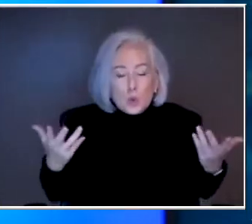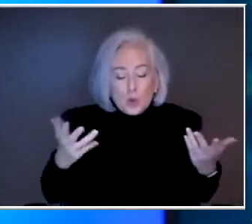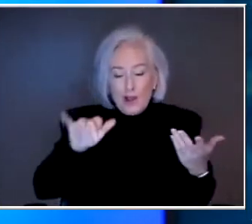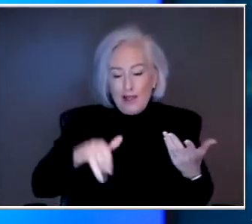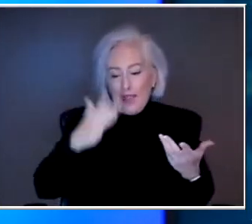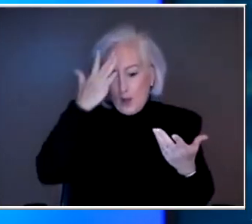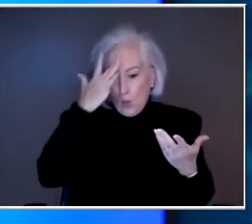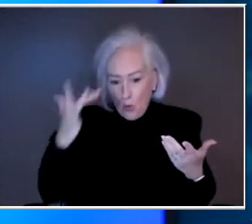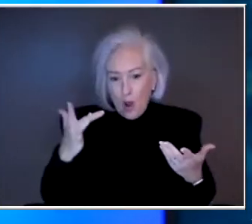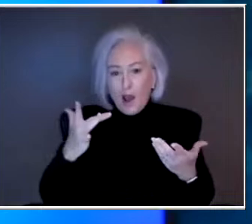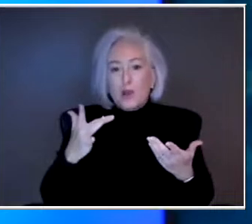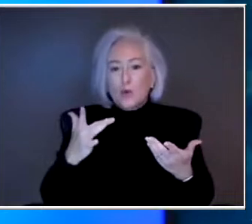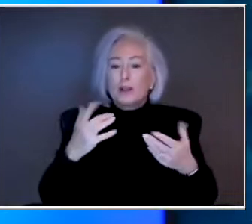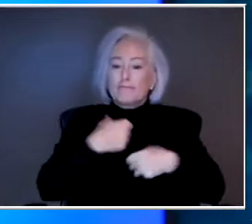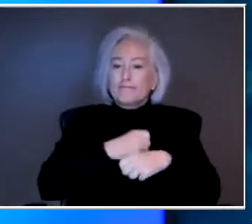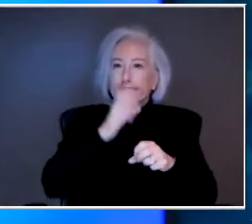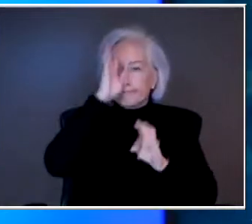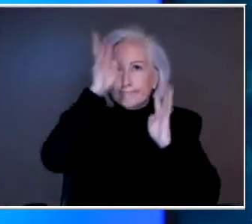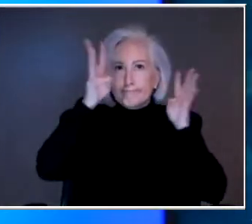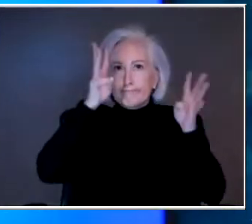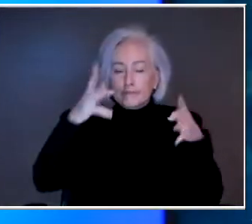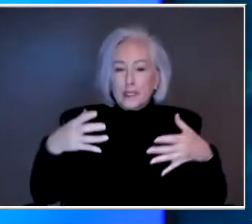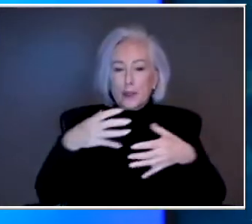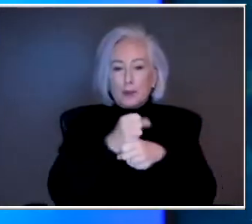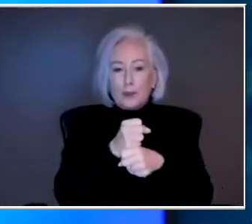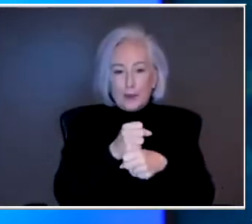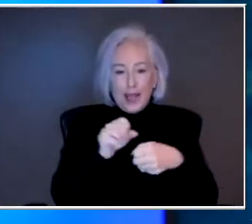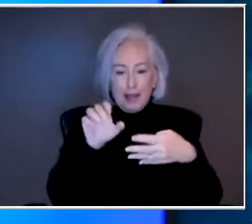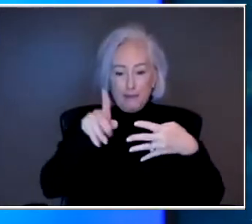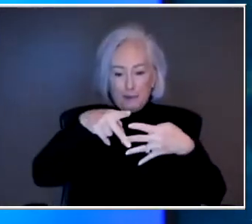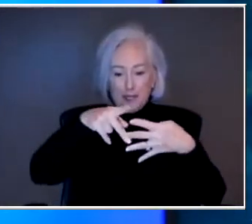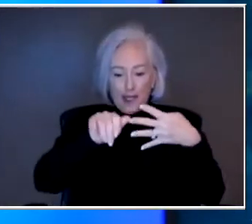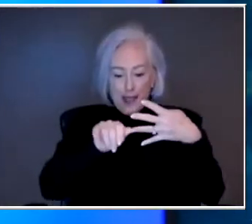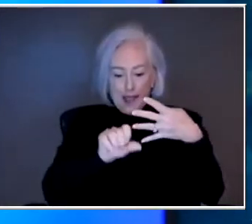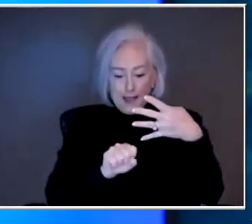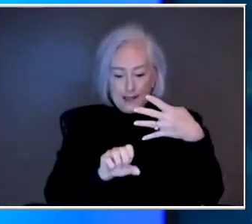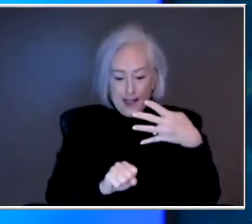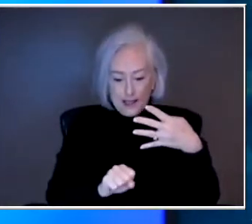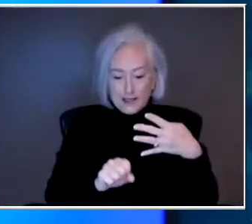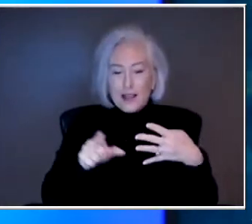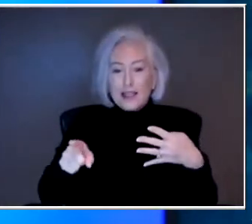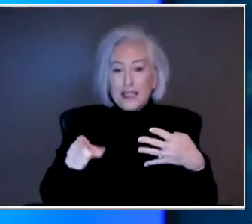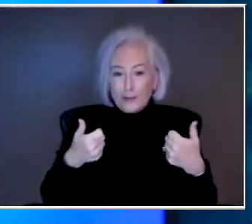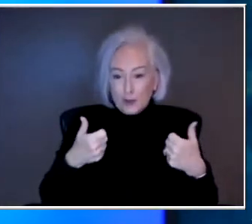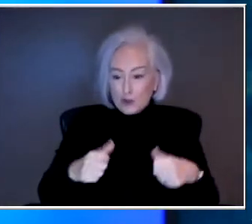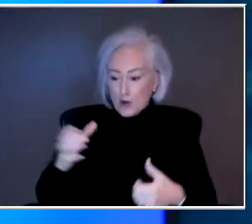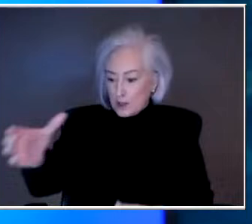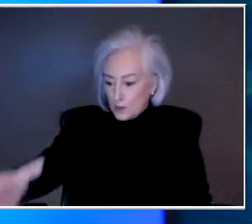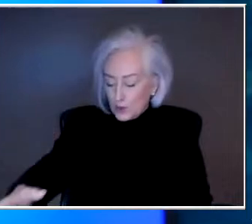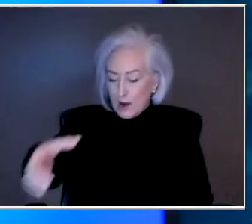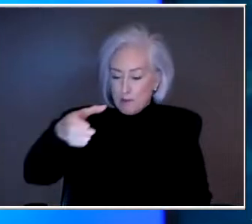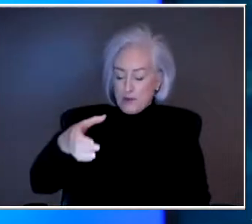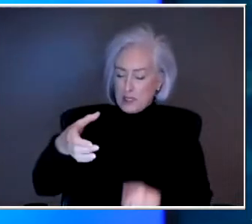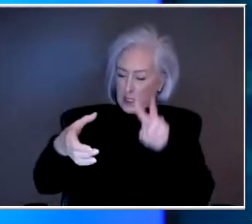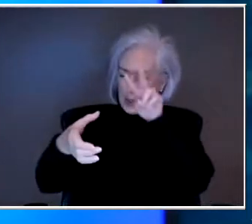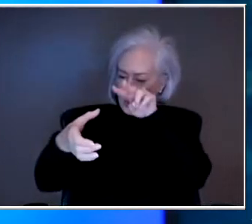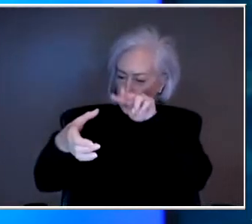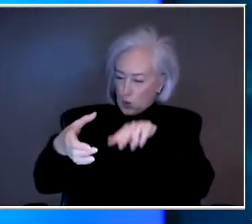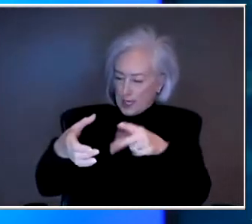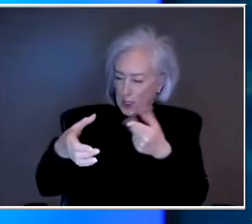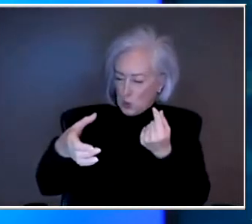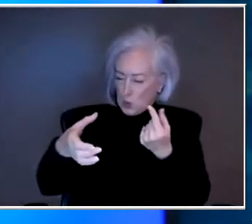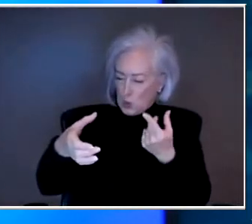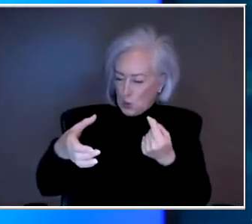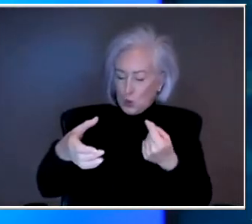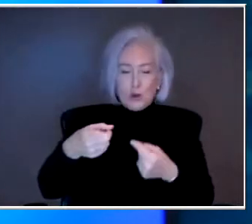memorized action that you do. Because if you are trying to look at instructions and read them when there's a fire in front of you, you're never going to be able